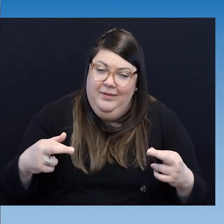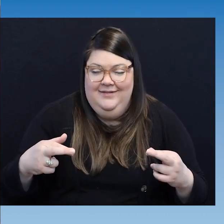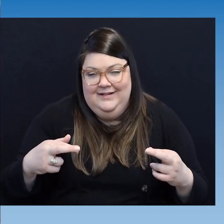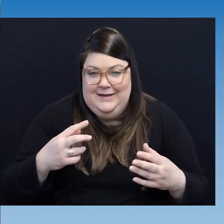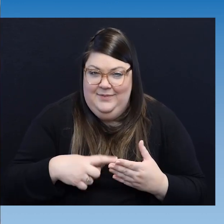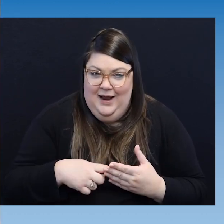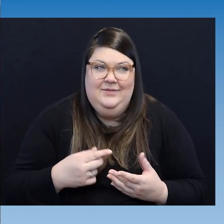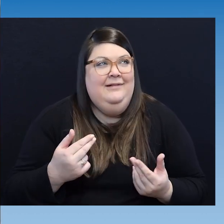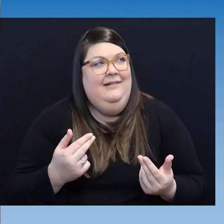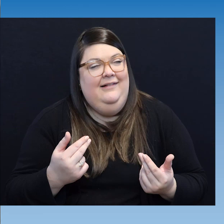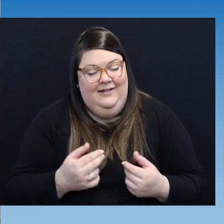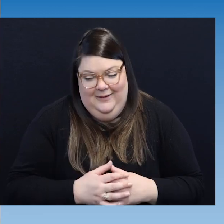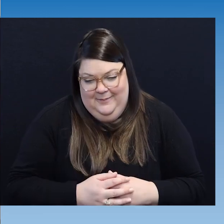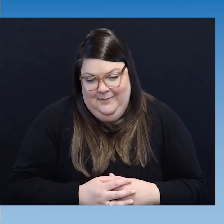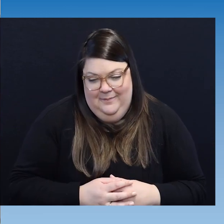thing.